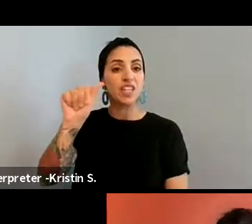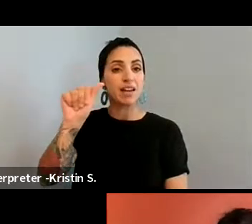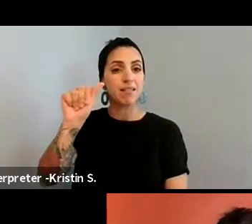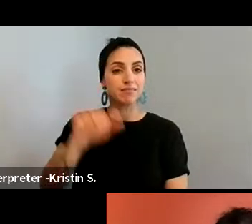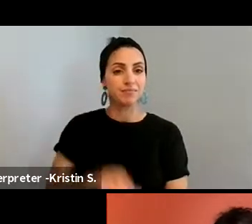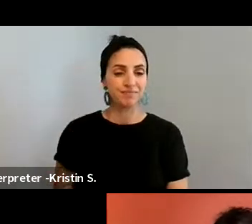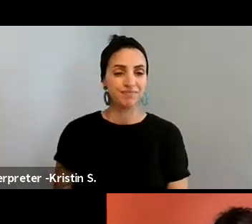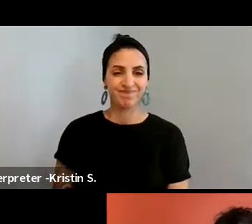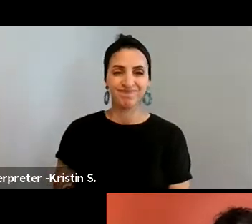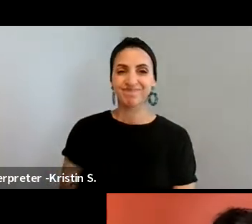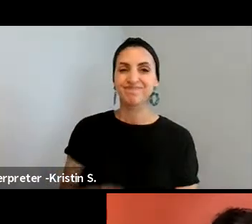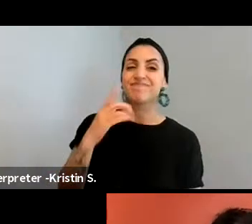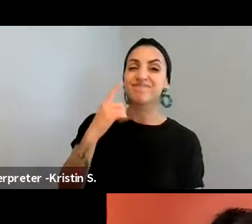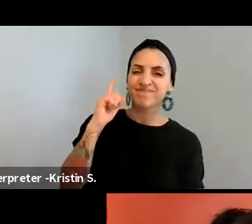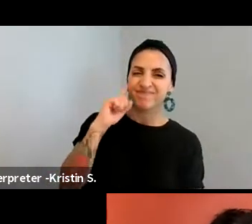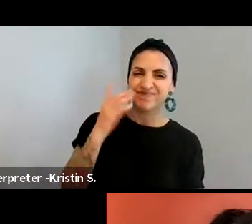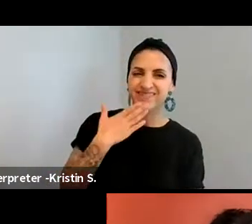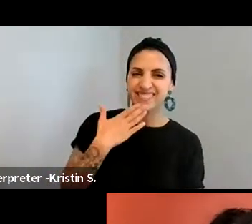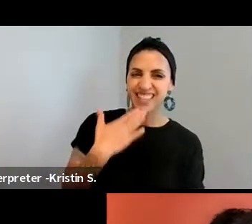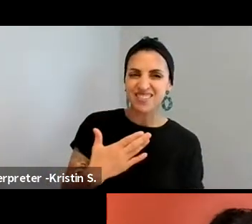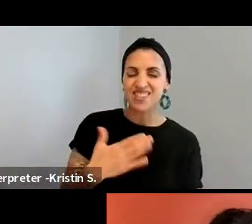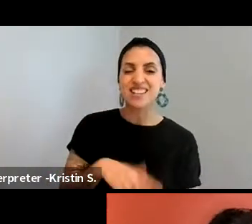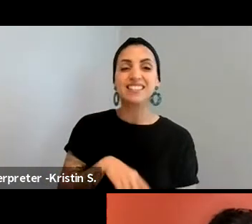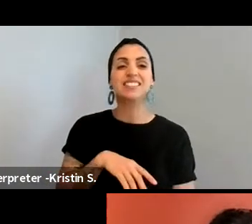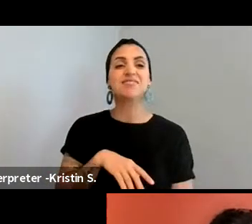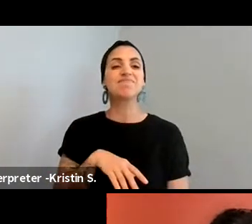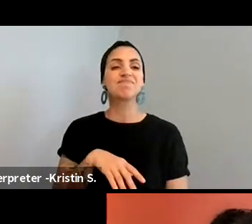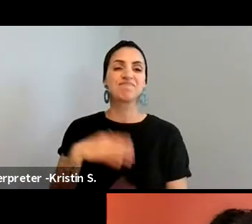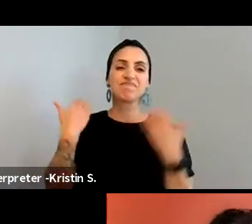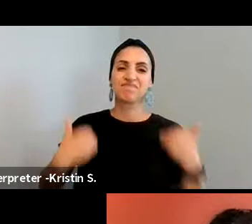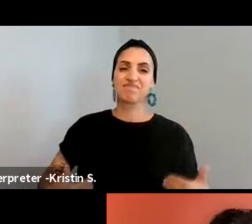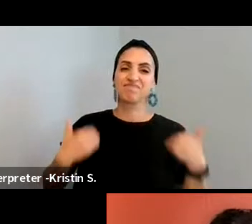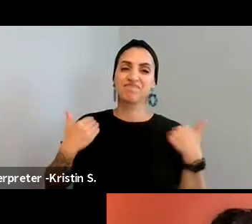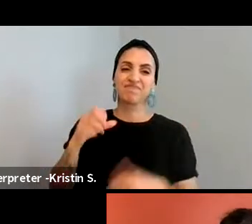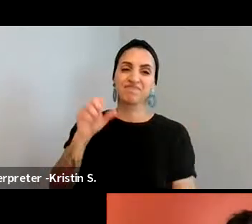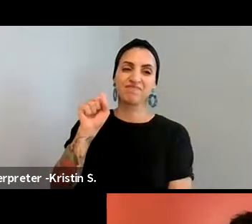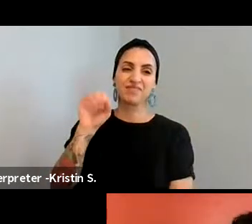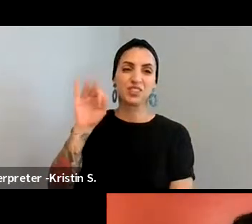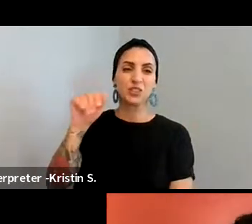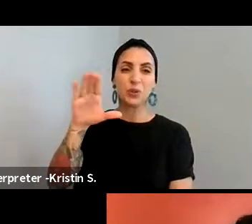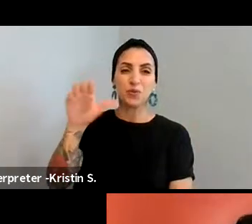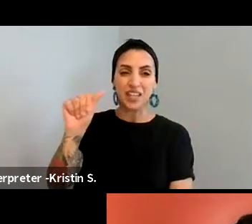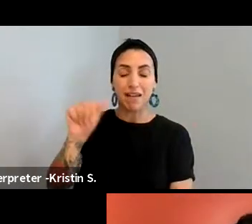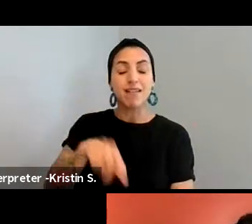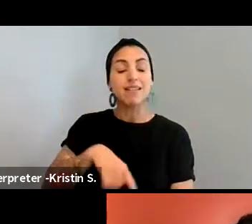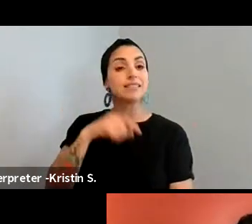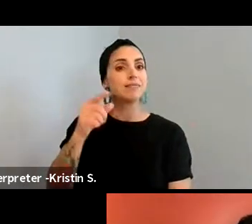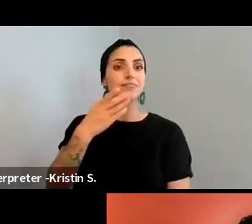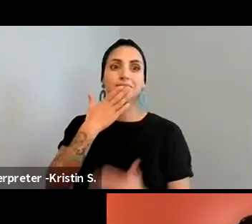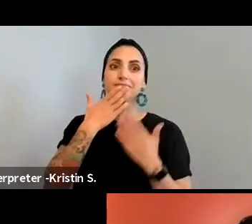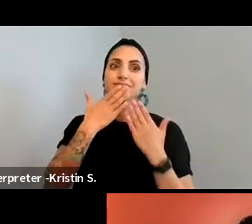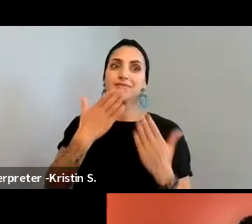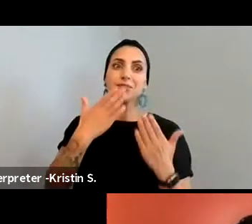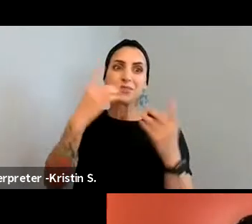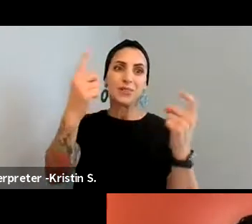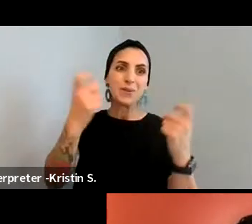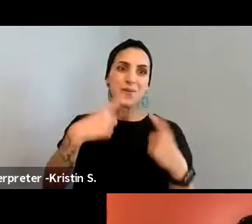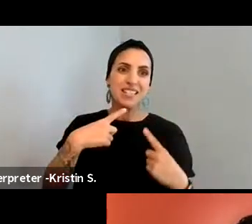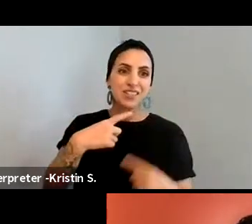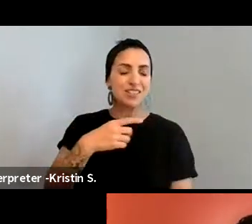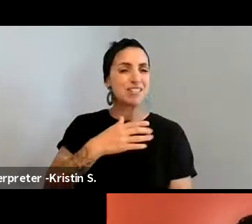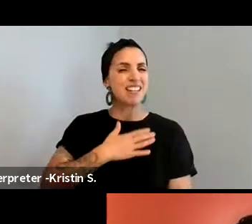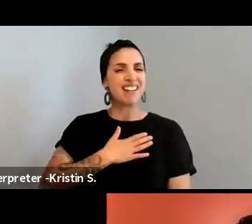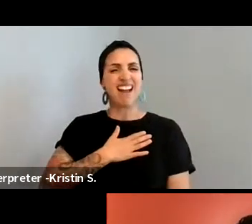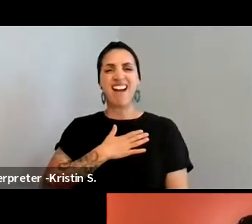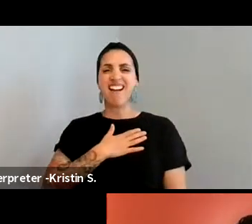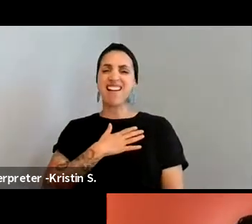Sounds good. Thank you. This is Sophia speaking. I love this question because my journey has